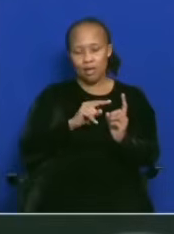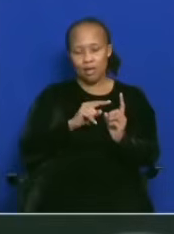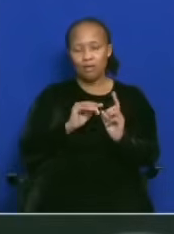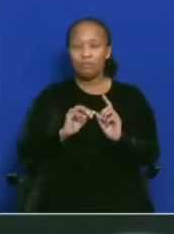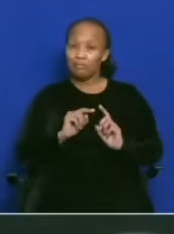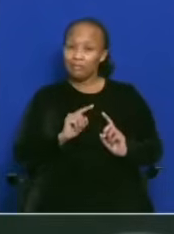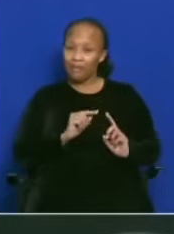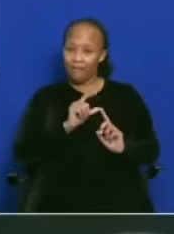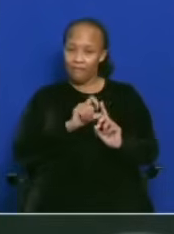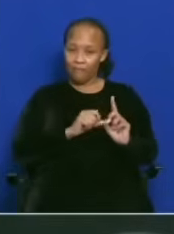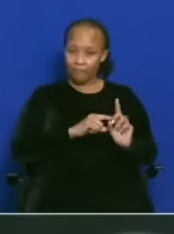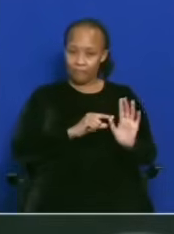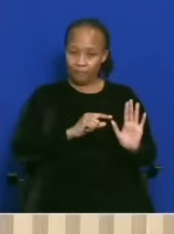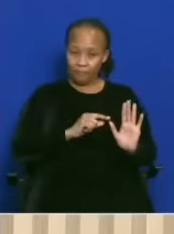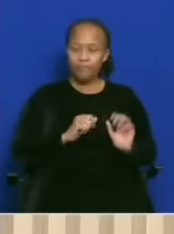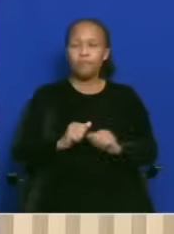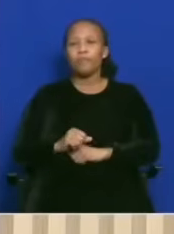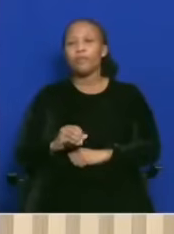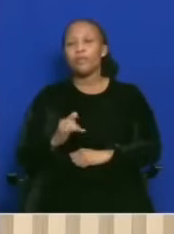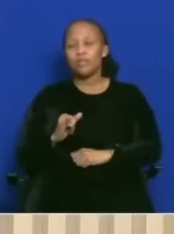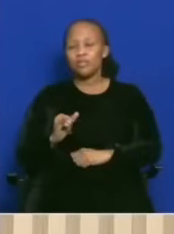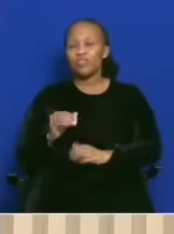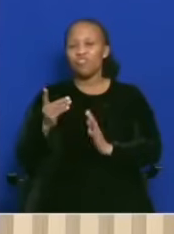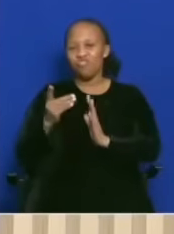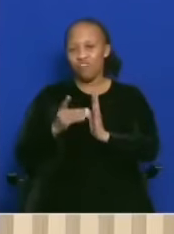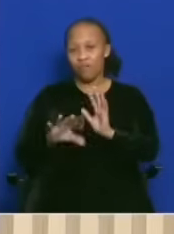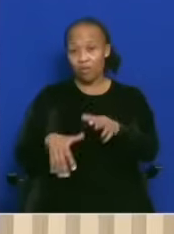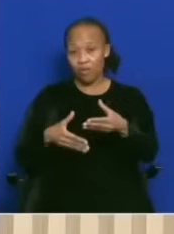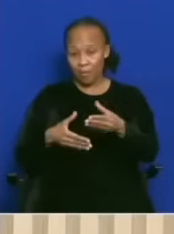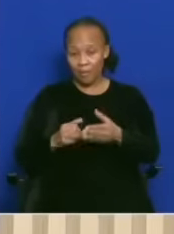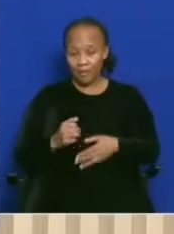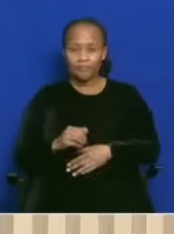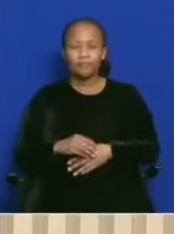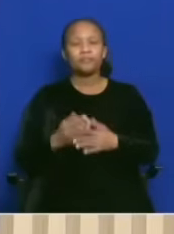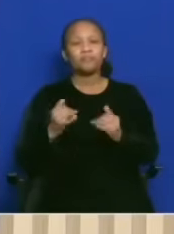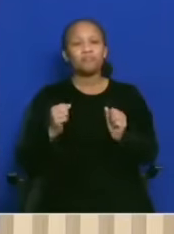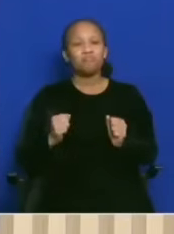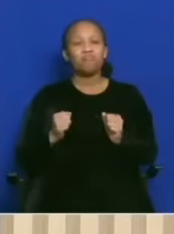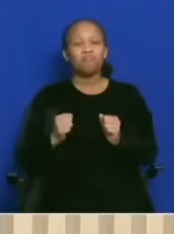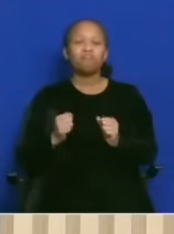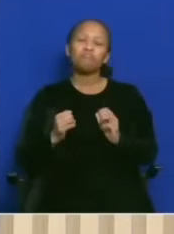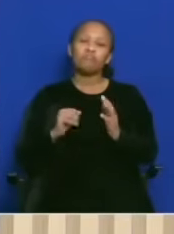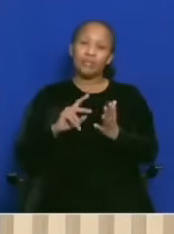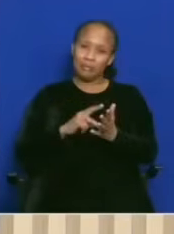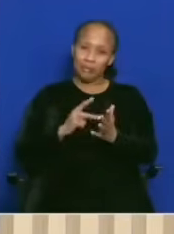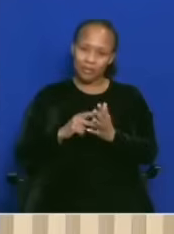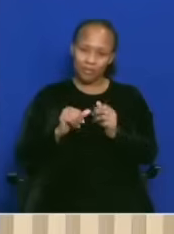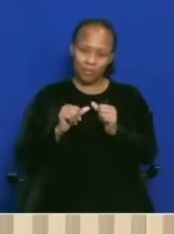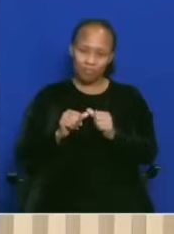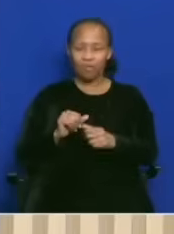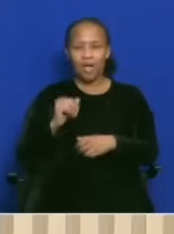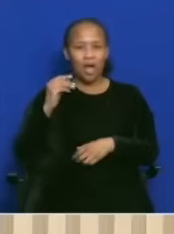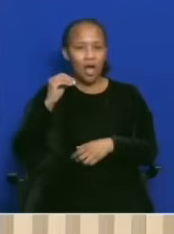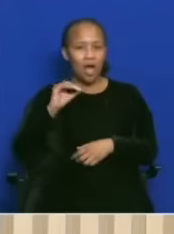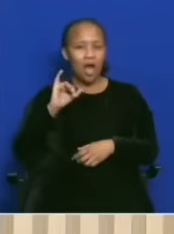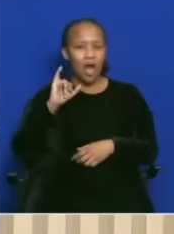Now, on the next page, if we still stay in this iPhone 8, page